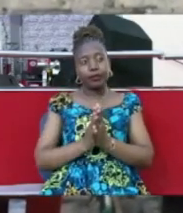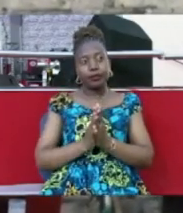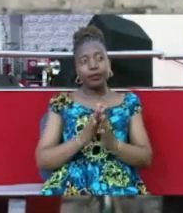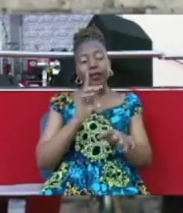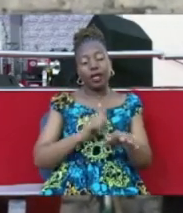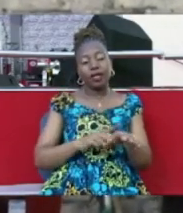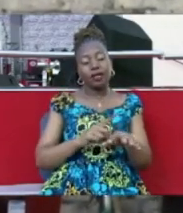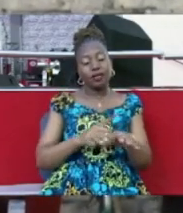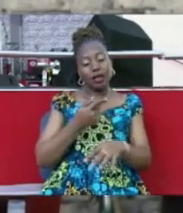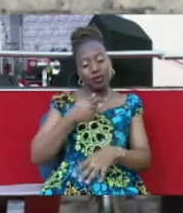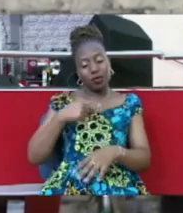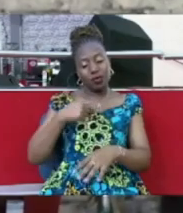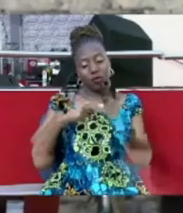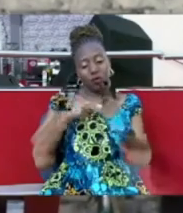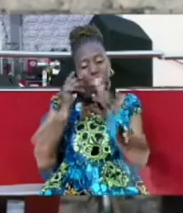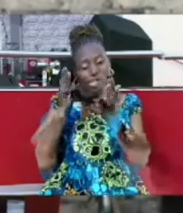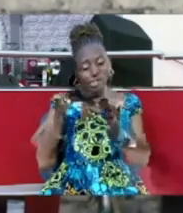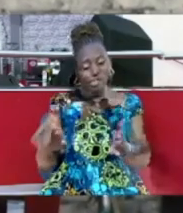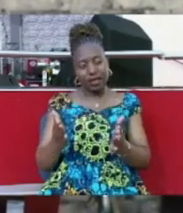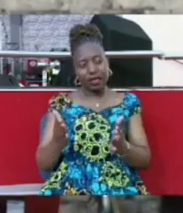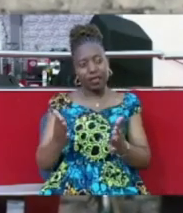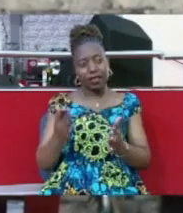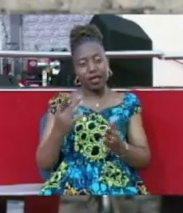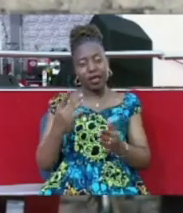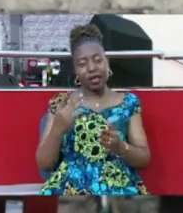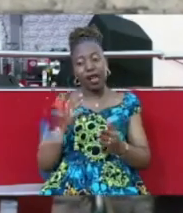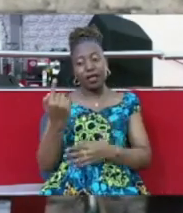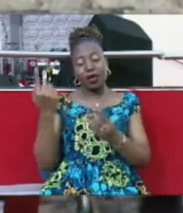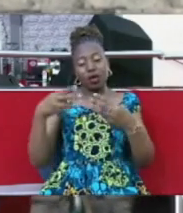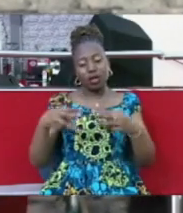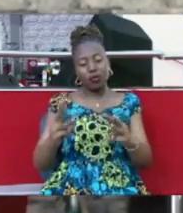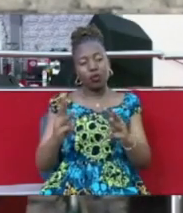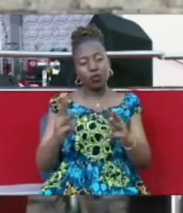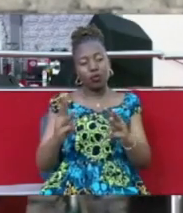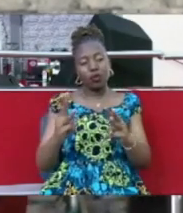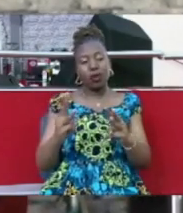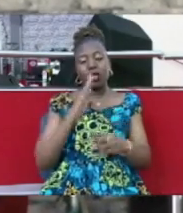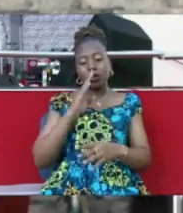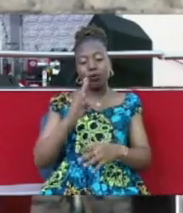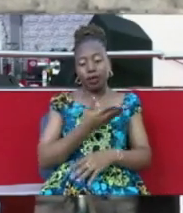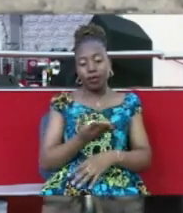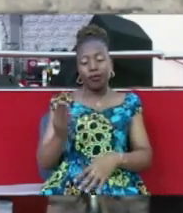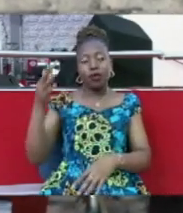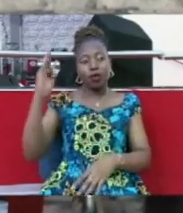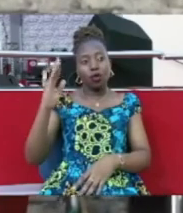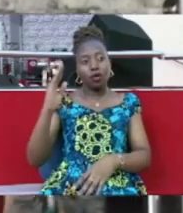undone, the only way we can be able to survive in the presence of God is through repentance.